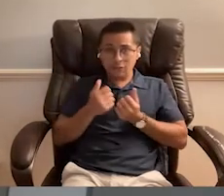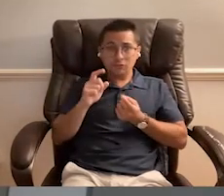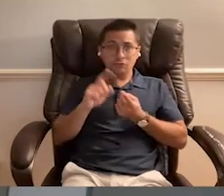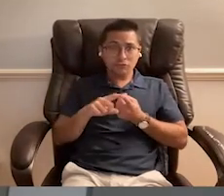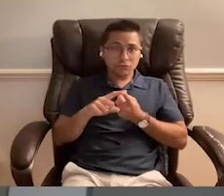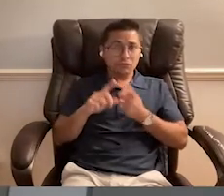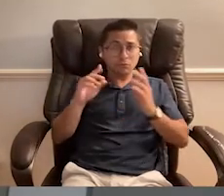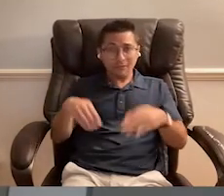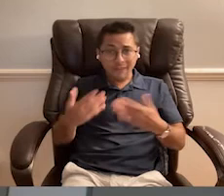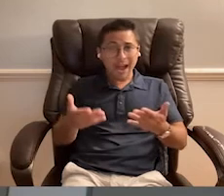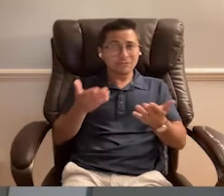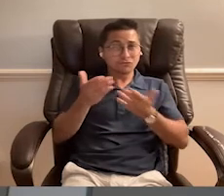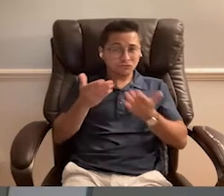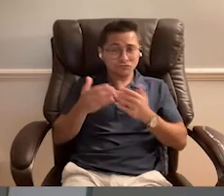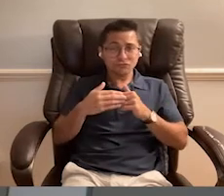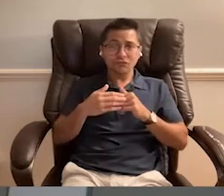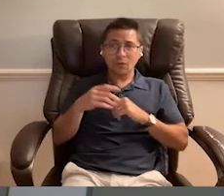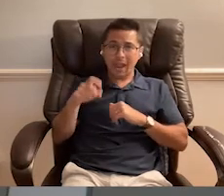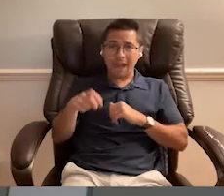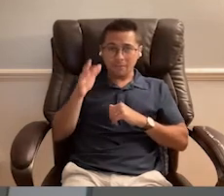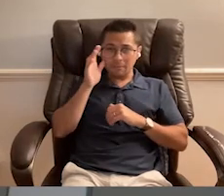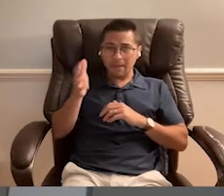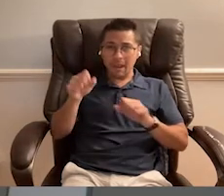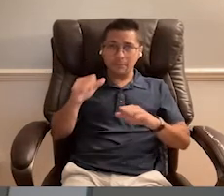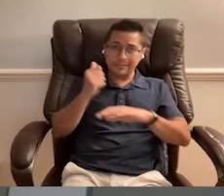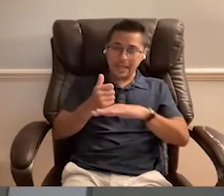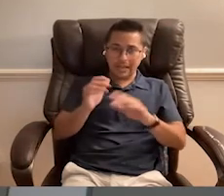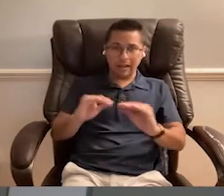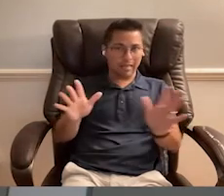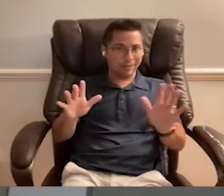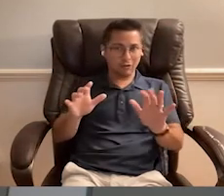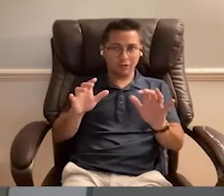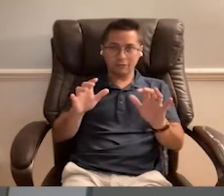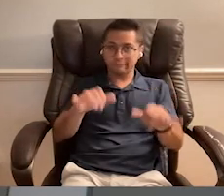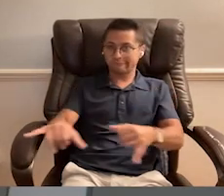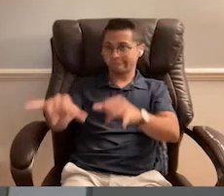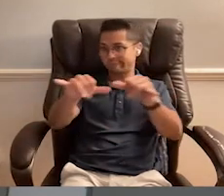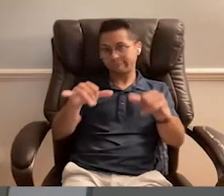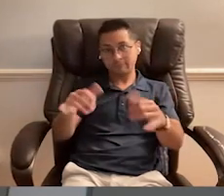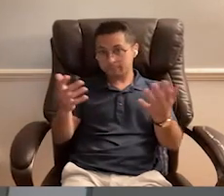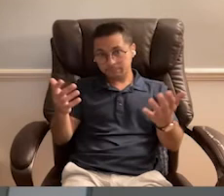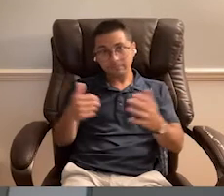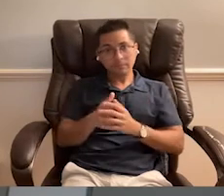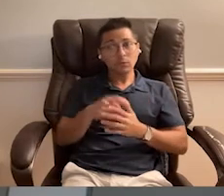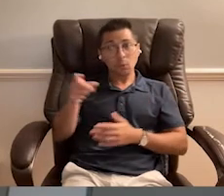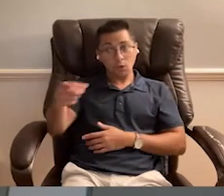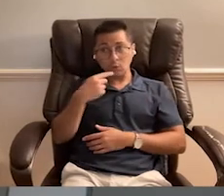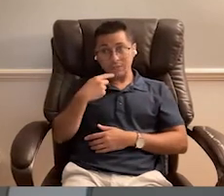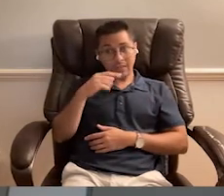know that in order for the agency to be able to provide services, we need to be able to set some clear